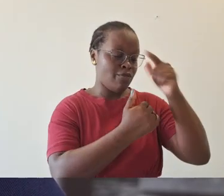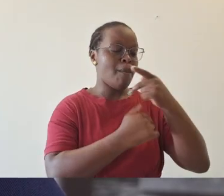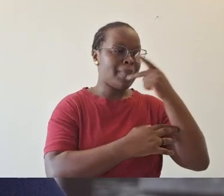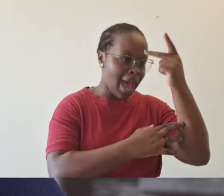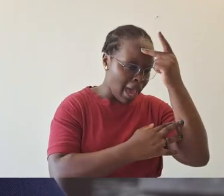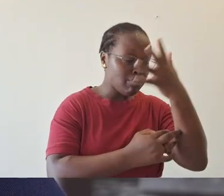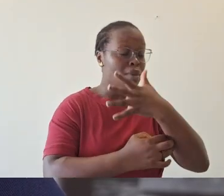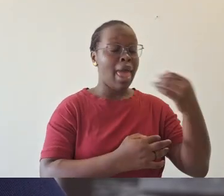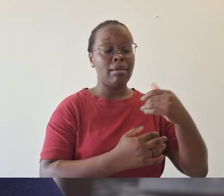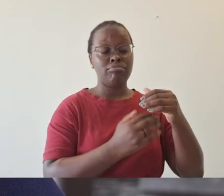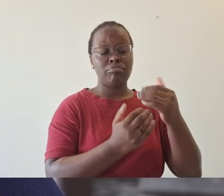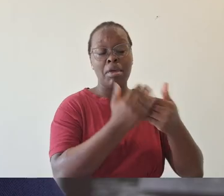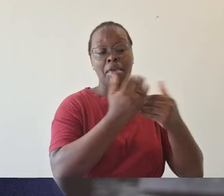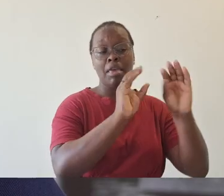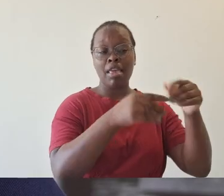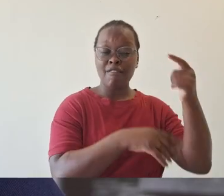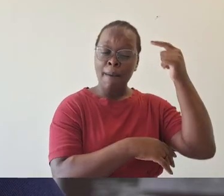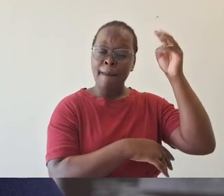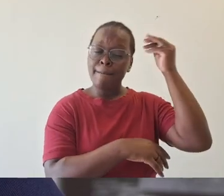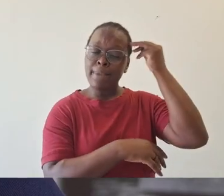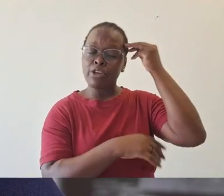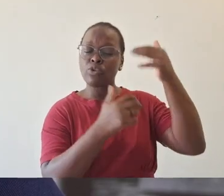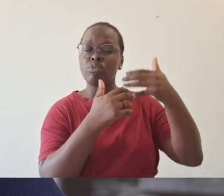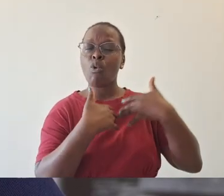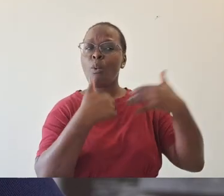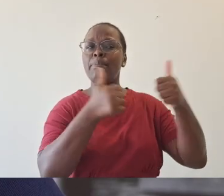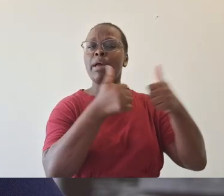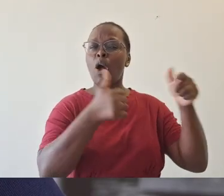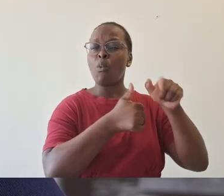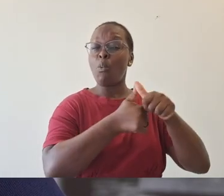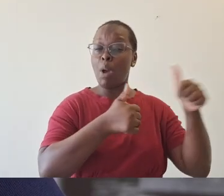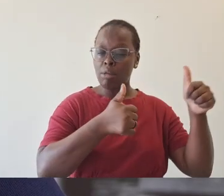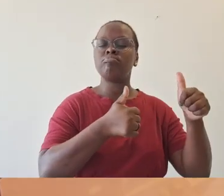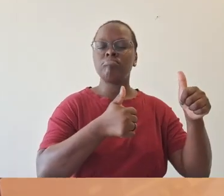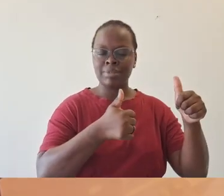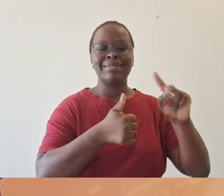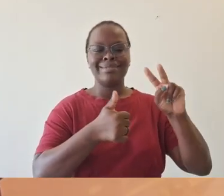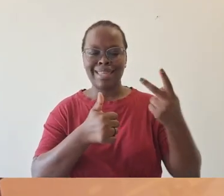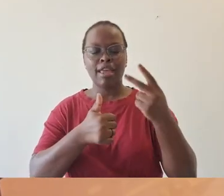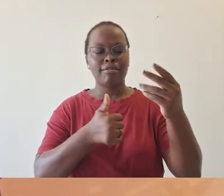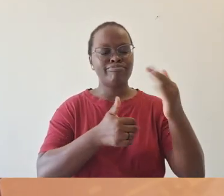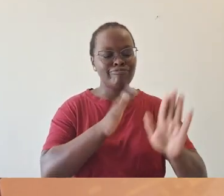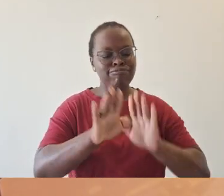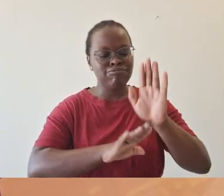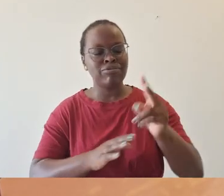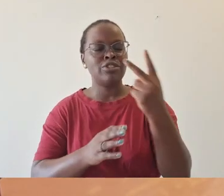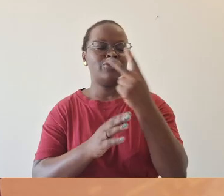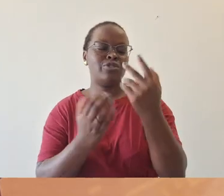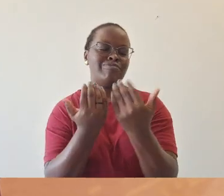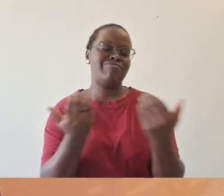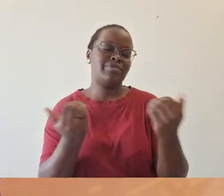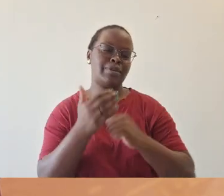education system, how do we make sure we're also looking at mental well-being of our parents? Yeah, and on that note then, what role did